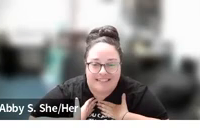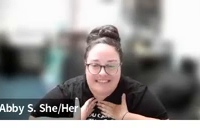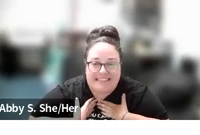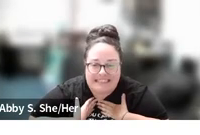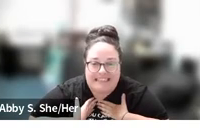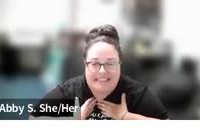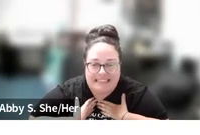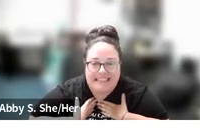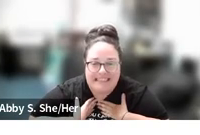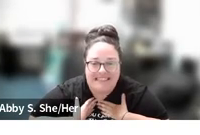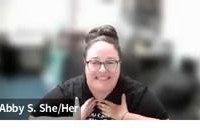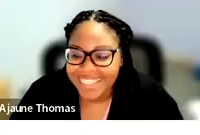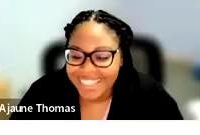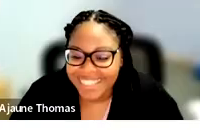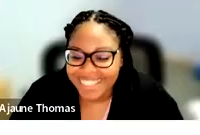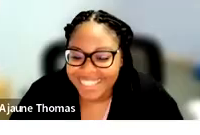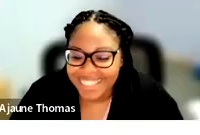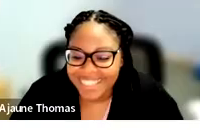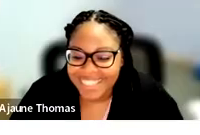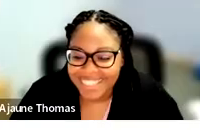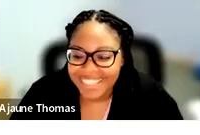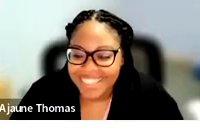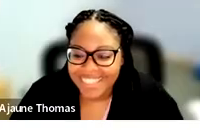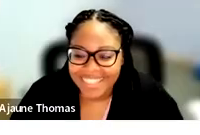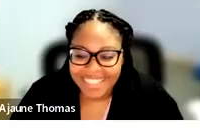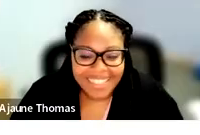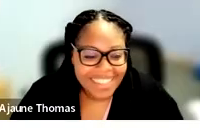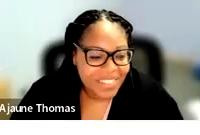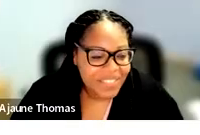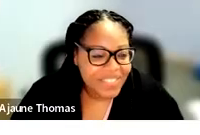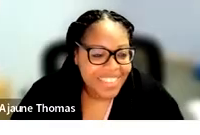so Lisa can slow down. Sorry, Lisa.